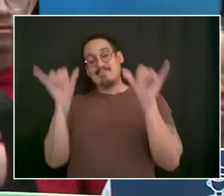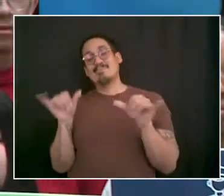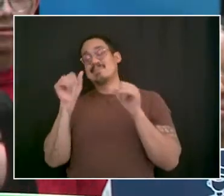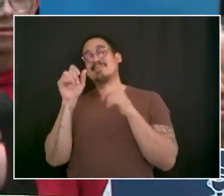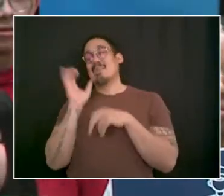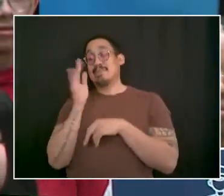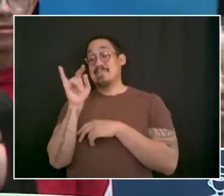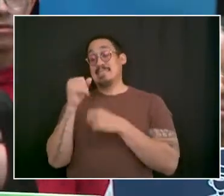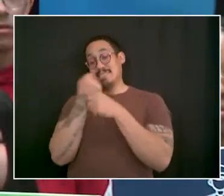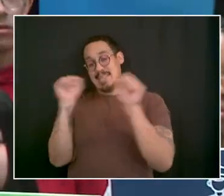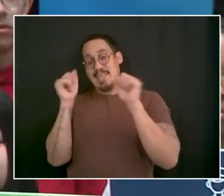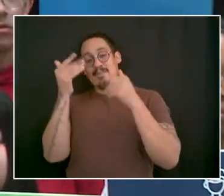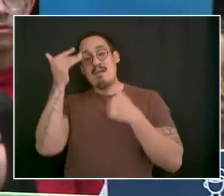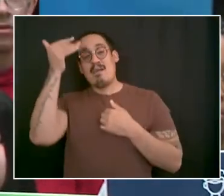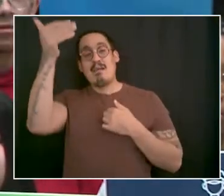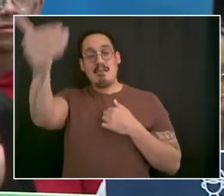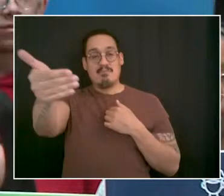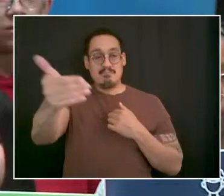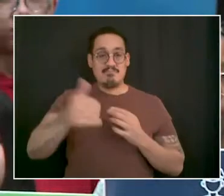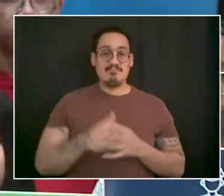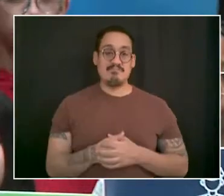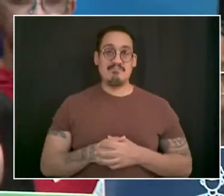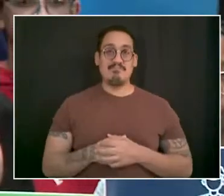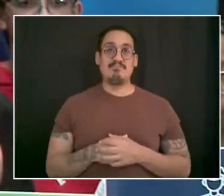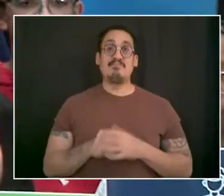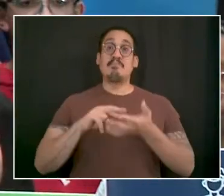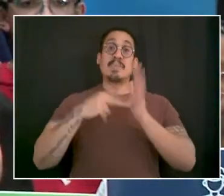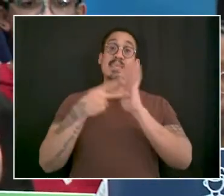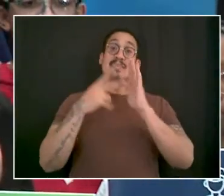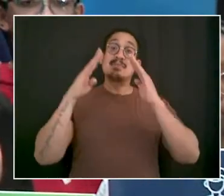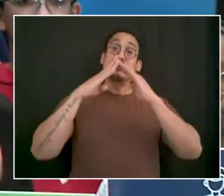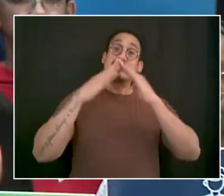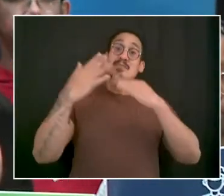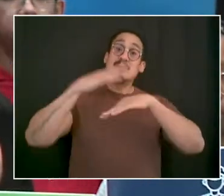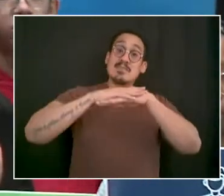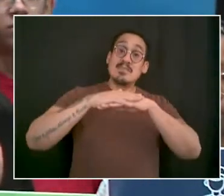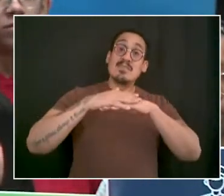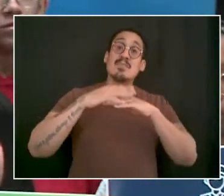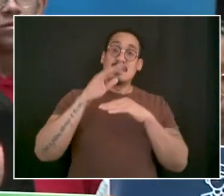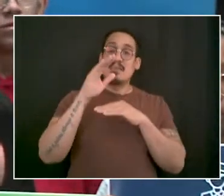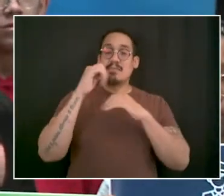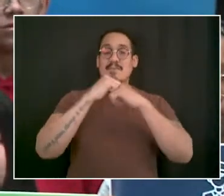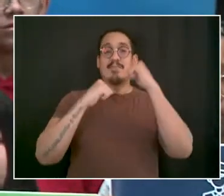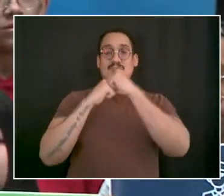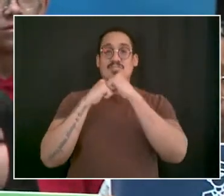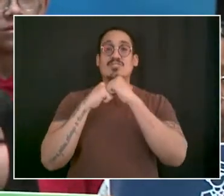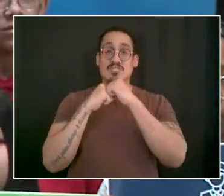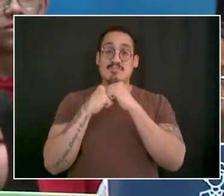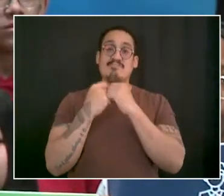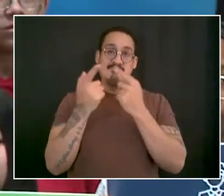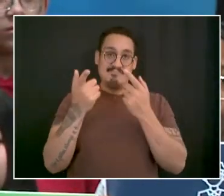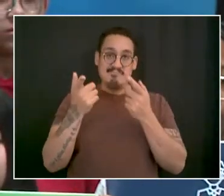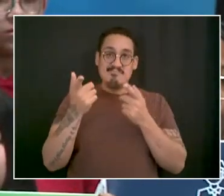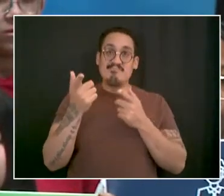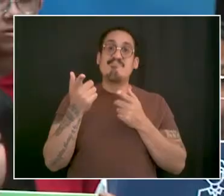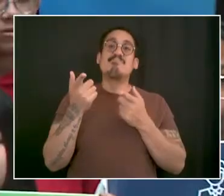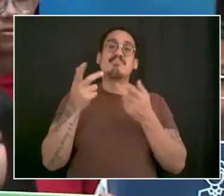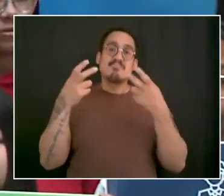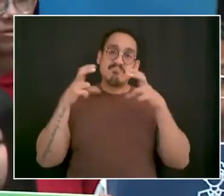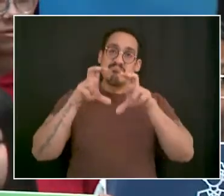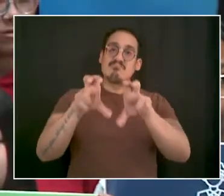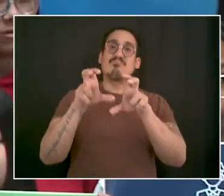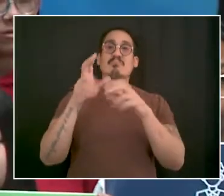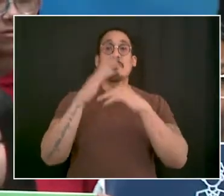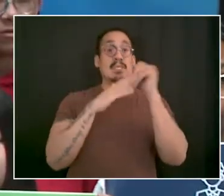safety includes safer infrastructure, which is why we are doubling down on our efforts to make sure our city buildings and parking